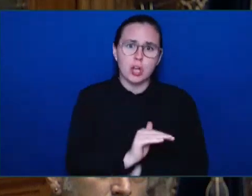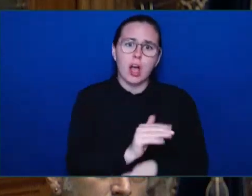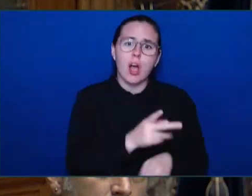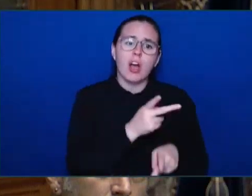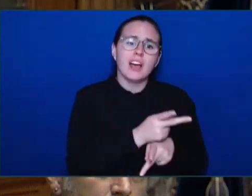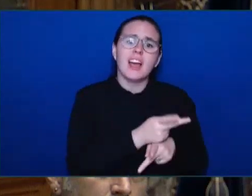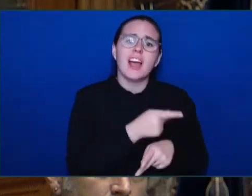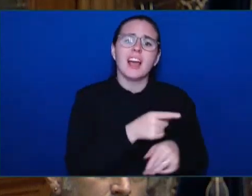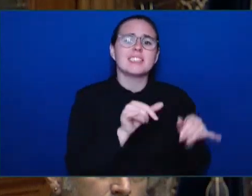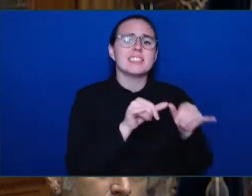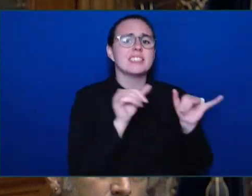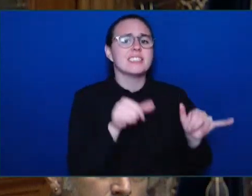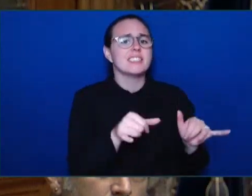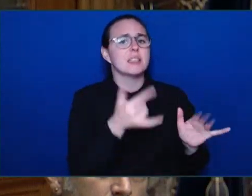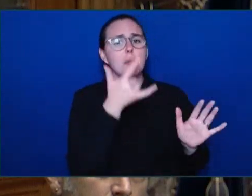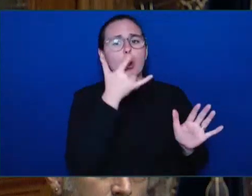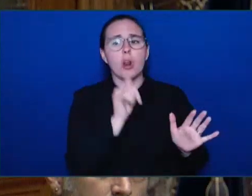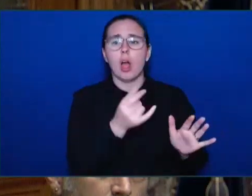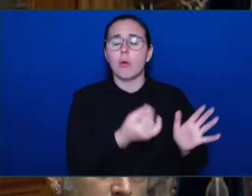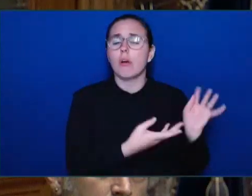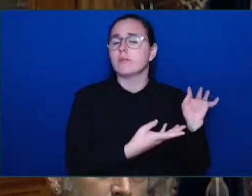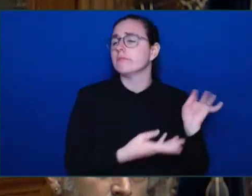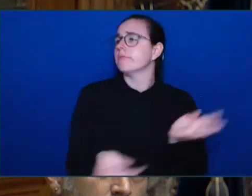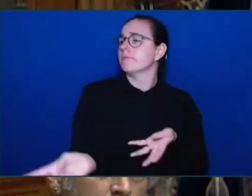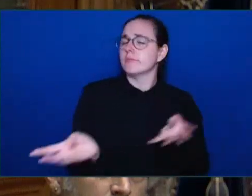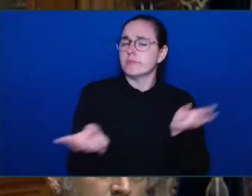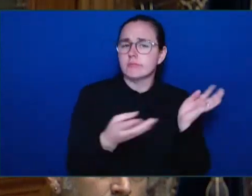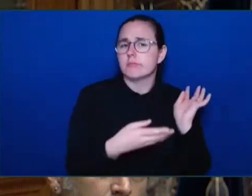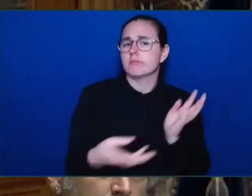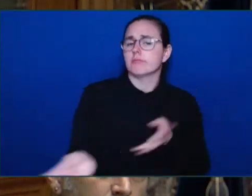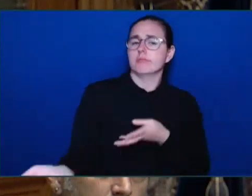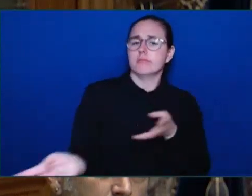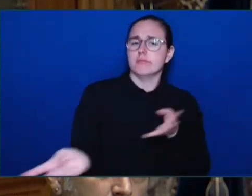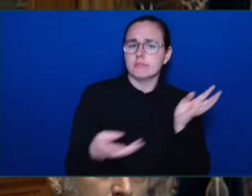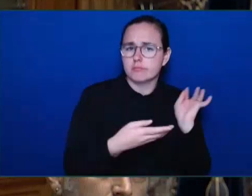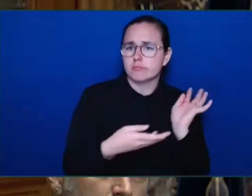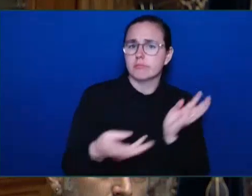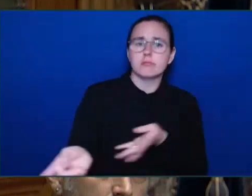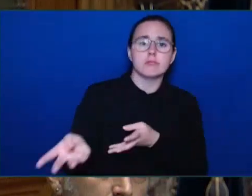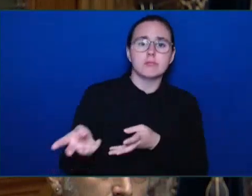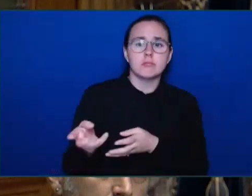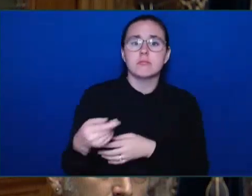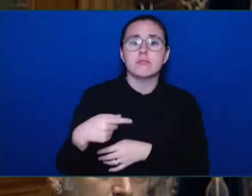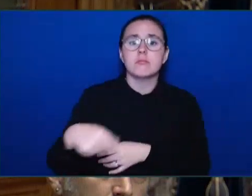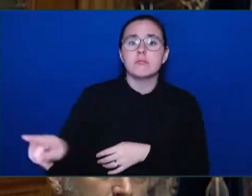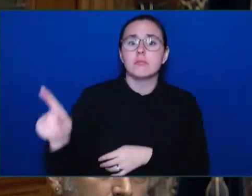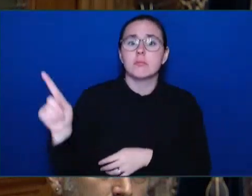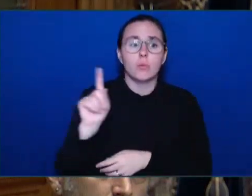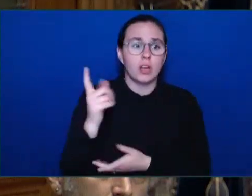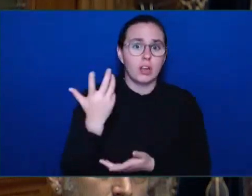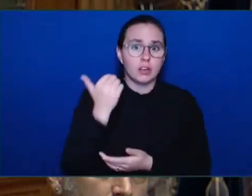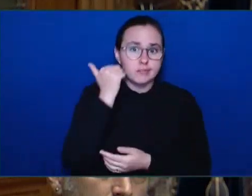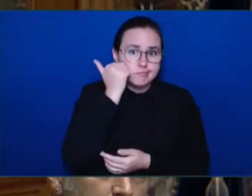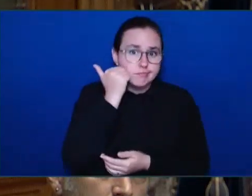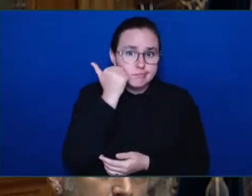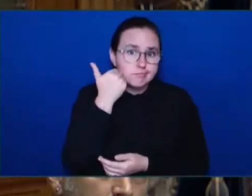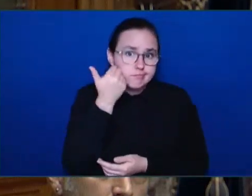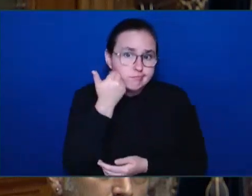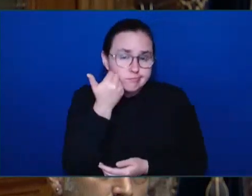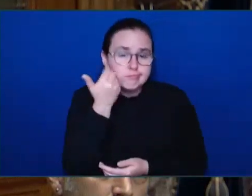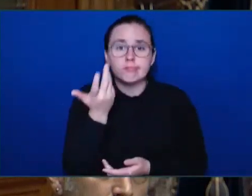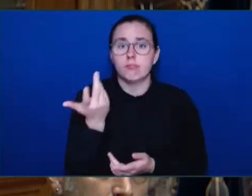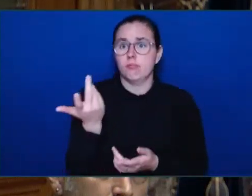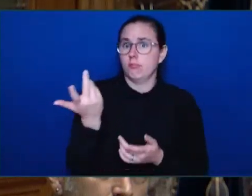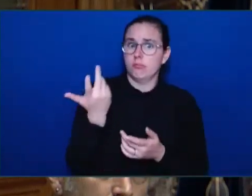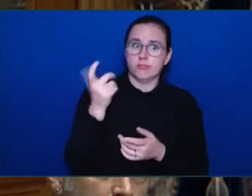exploitation, sex trafficking, and murdered and missing Indigenous women and girls." It's time for us to stop with